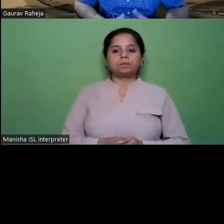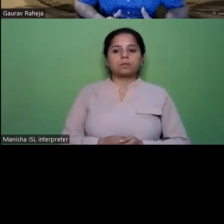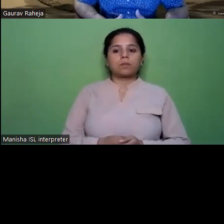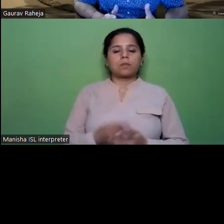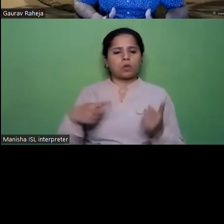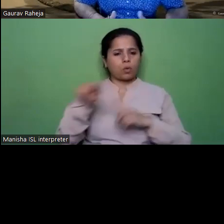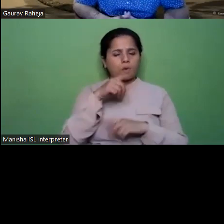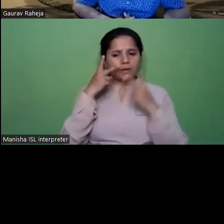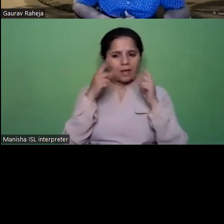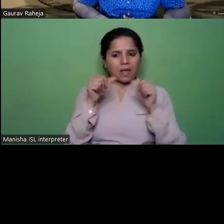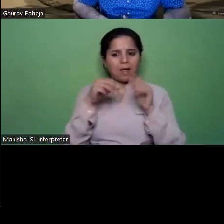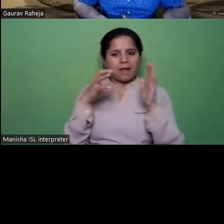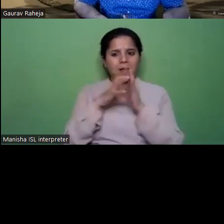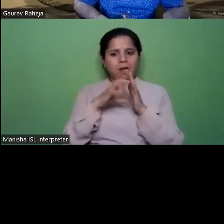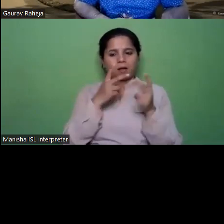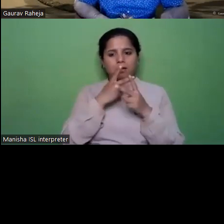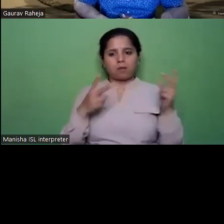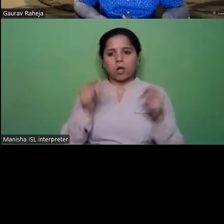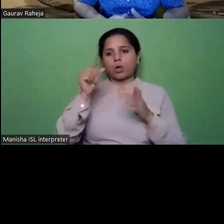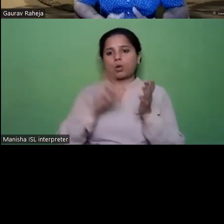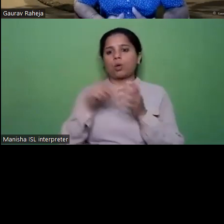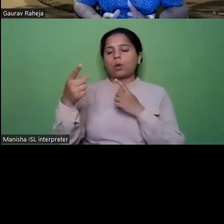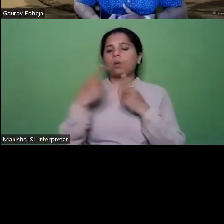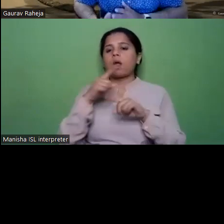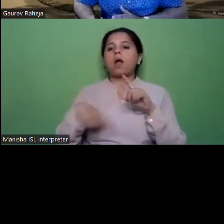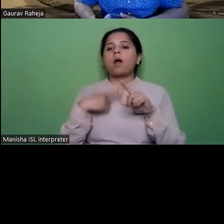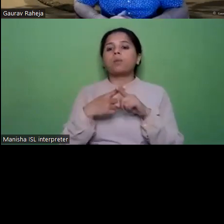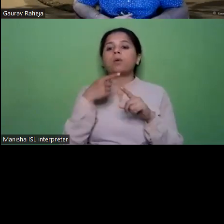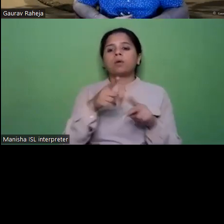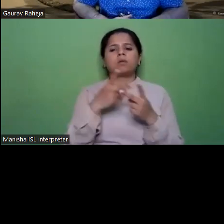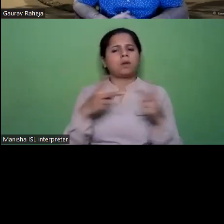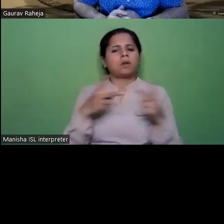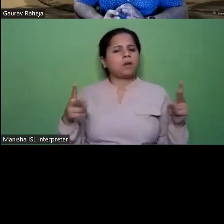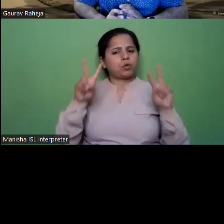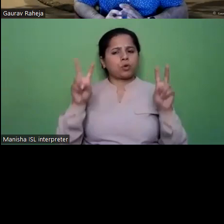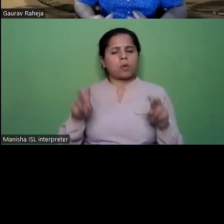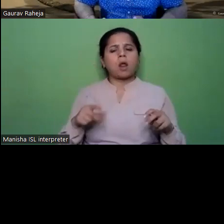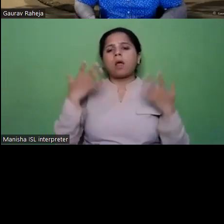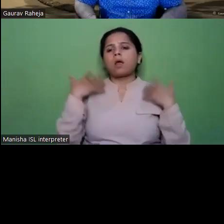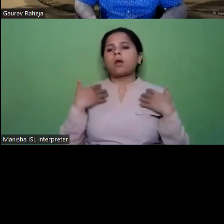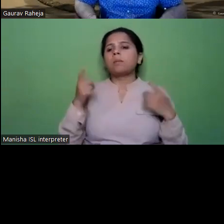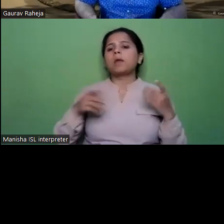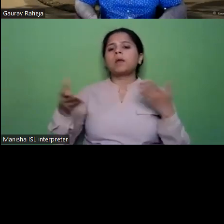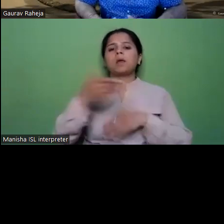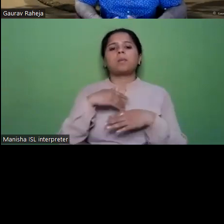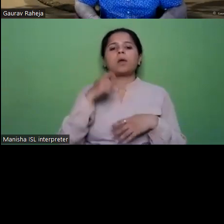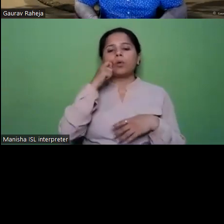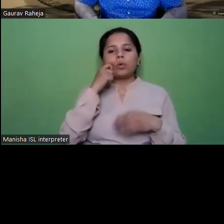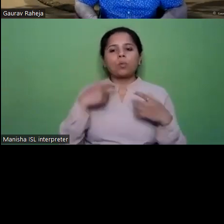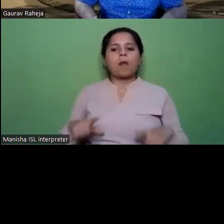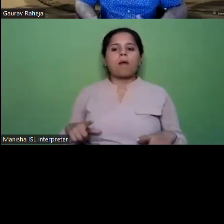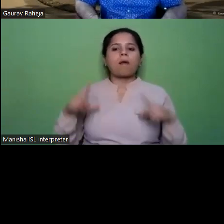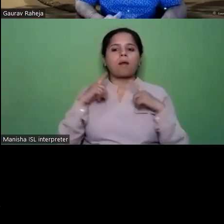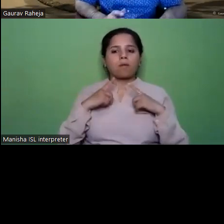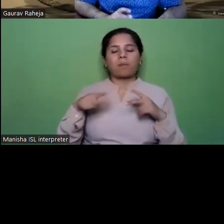these articles that the UN talks about, it talks about various aspects of a human life. And in all of them, the